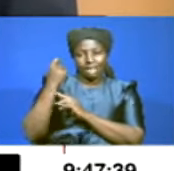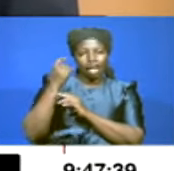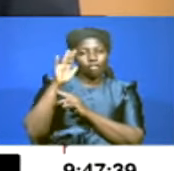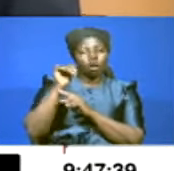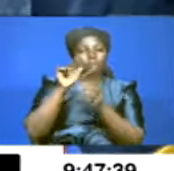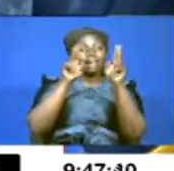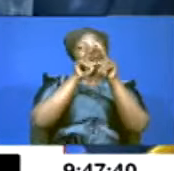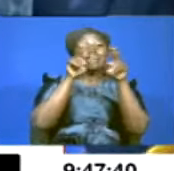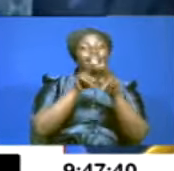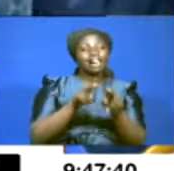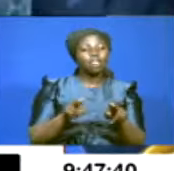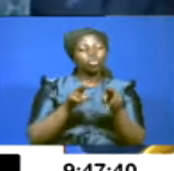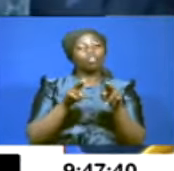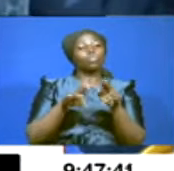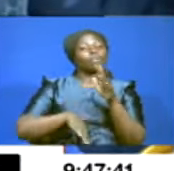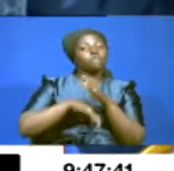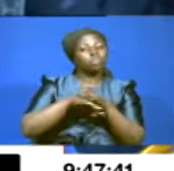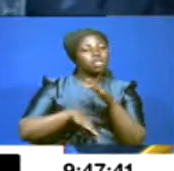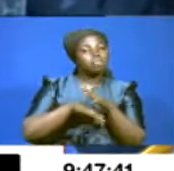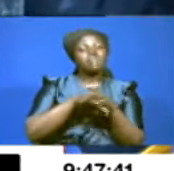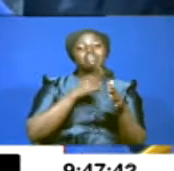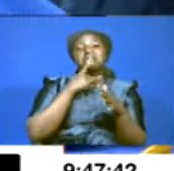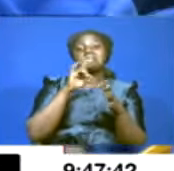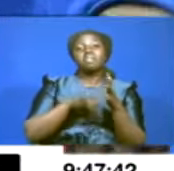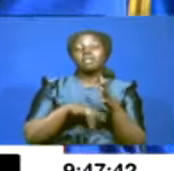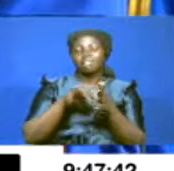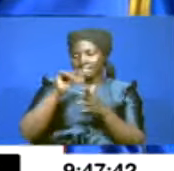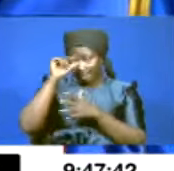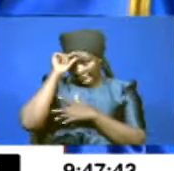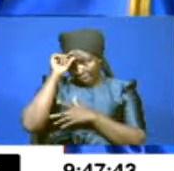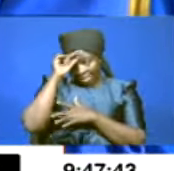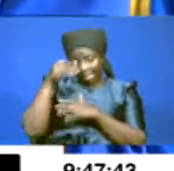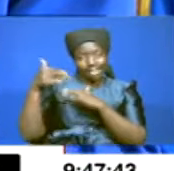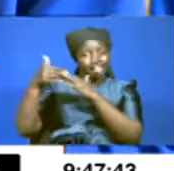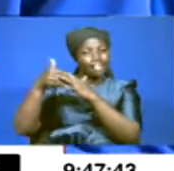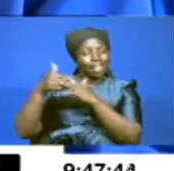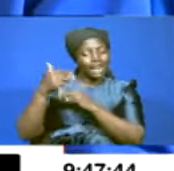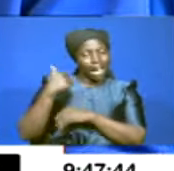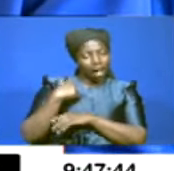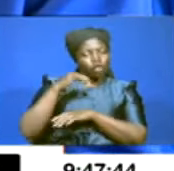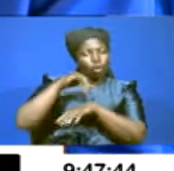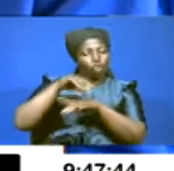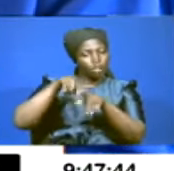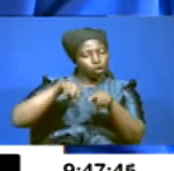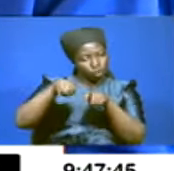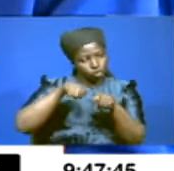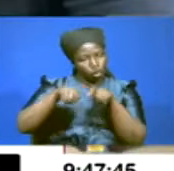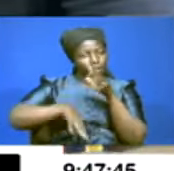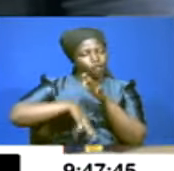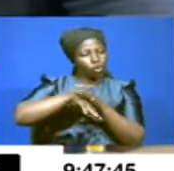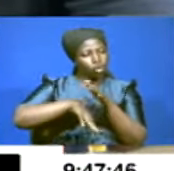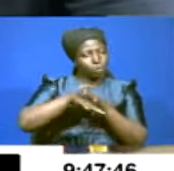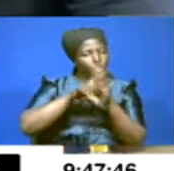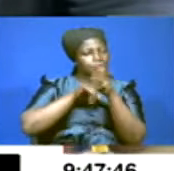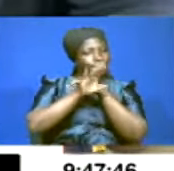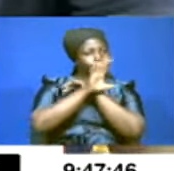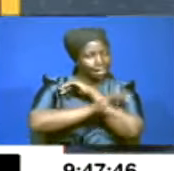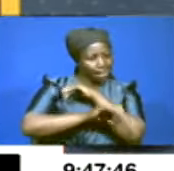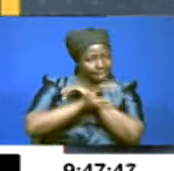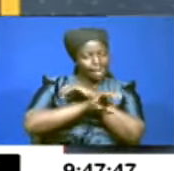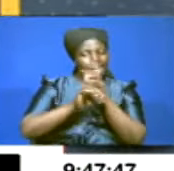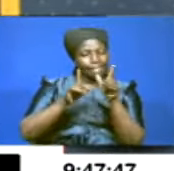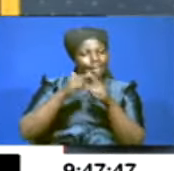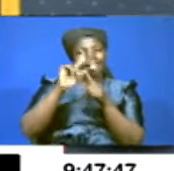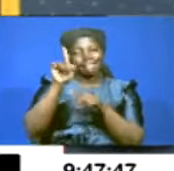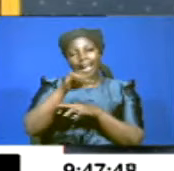international soccer, citing government interference in the running of soccer in the country. The ban was lifted the end of last